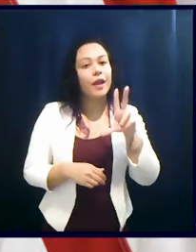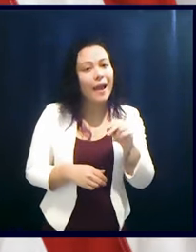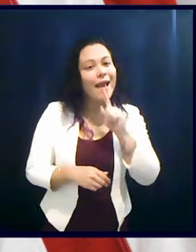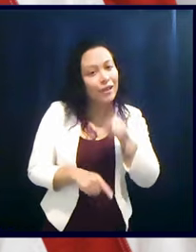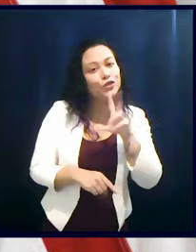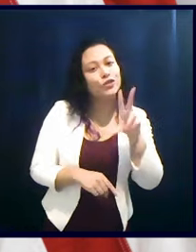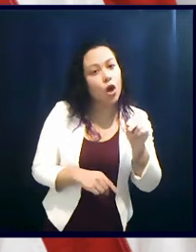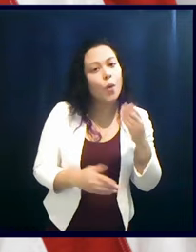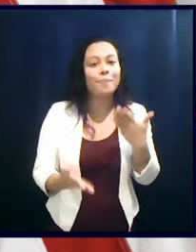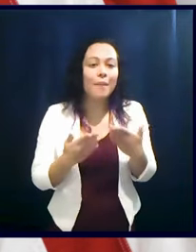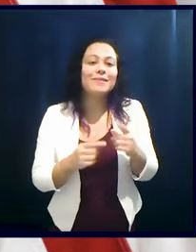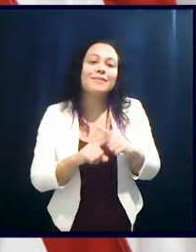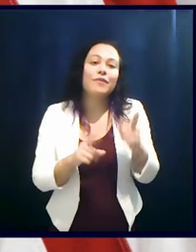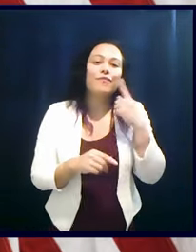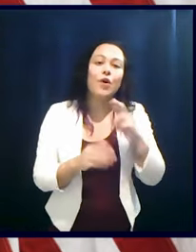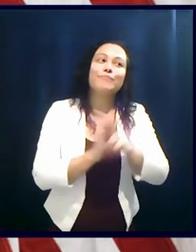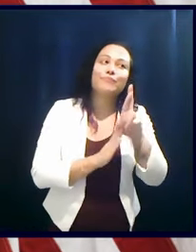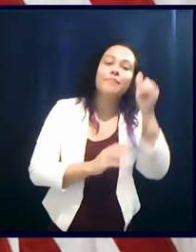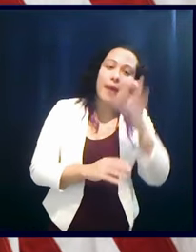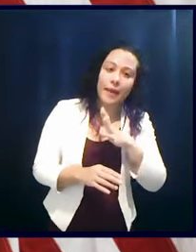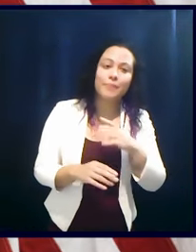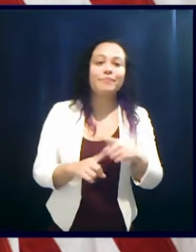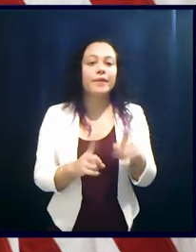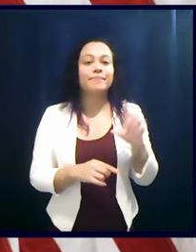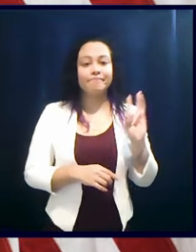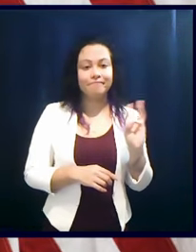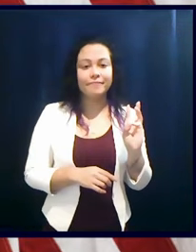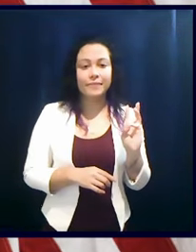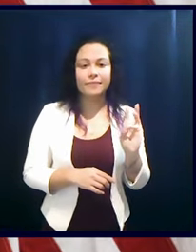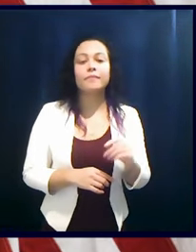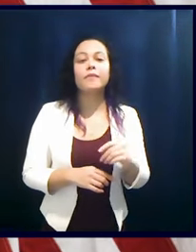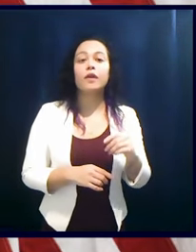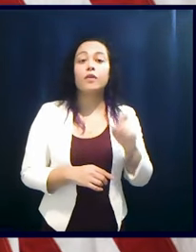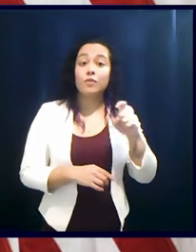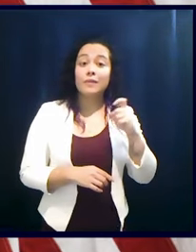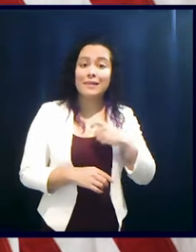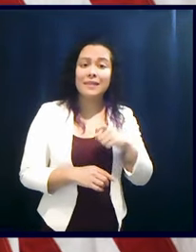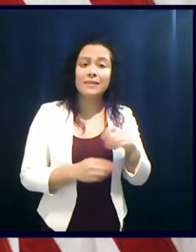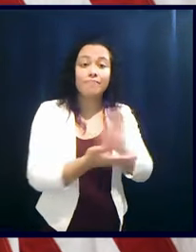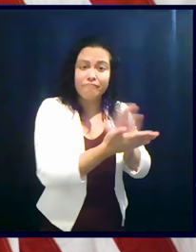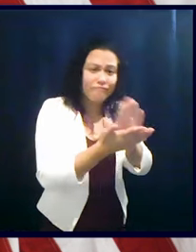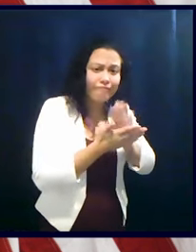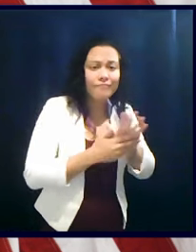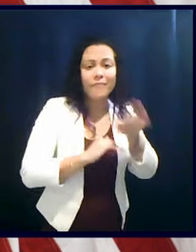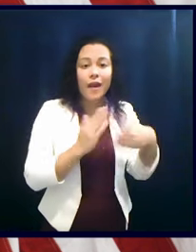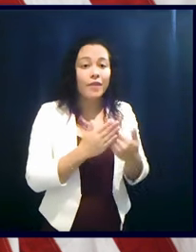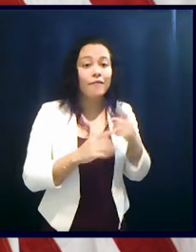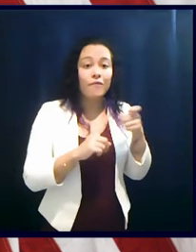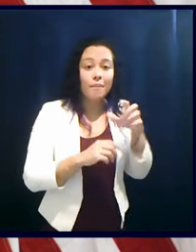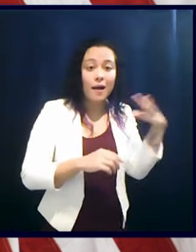Answers may be different for non-astronauts. 6. Do I need to disinfect everything I bring in